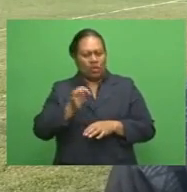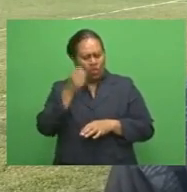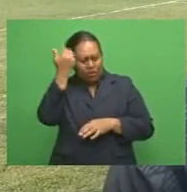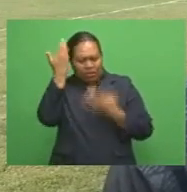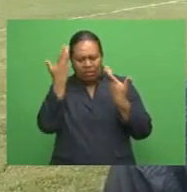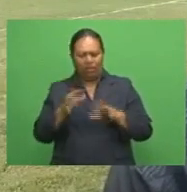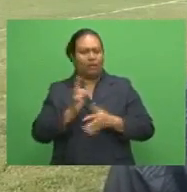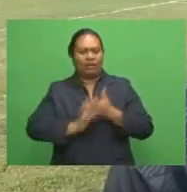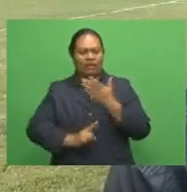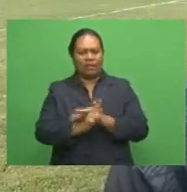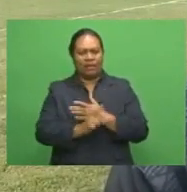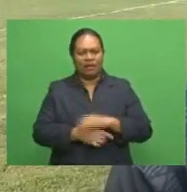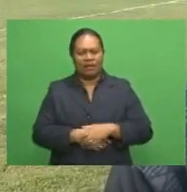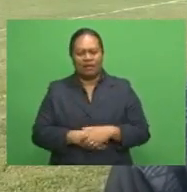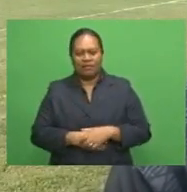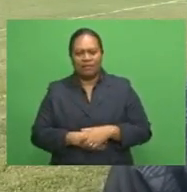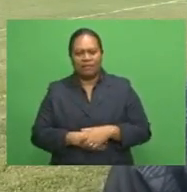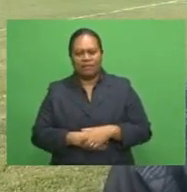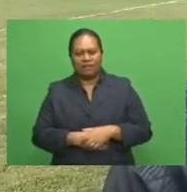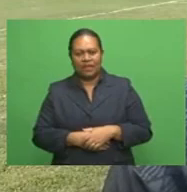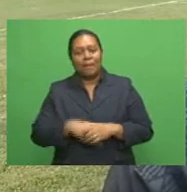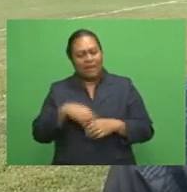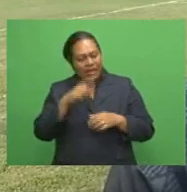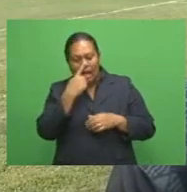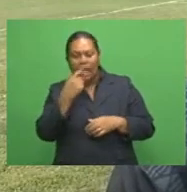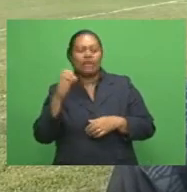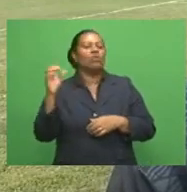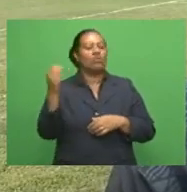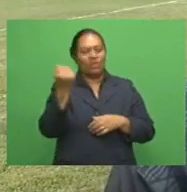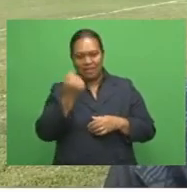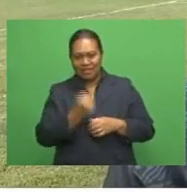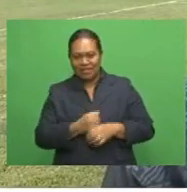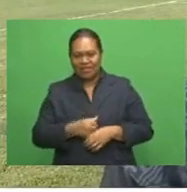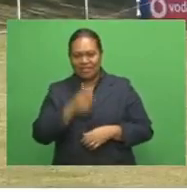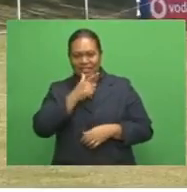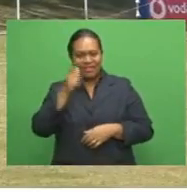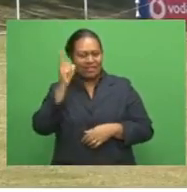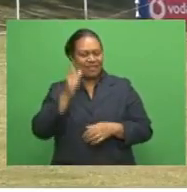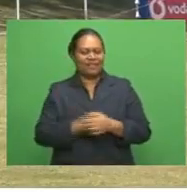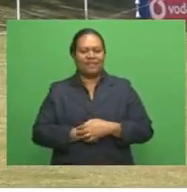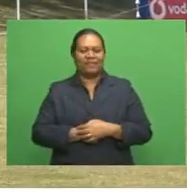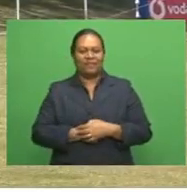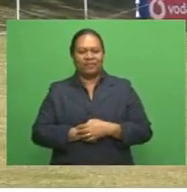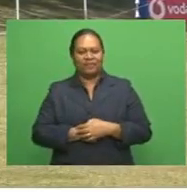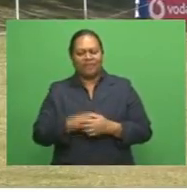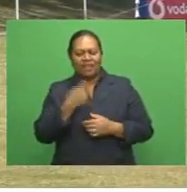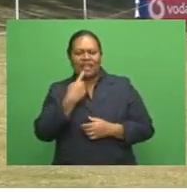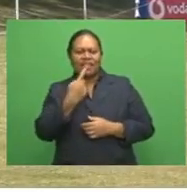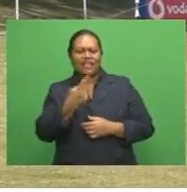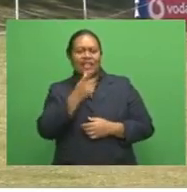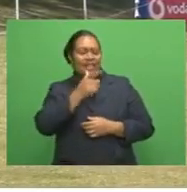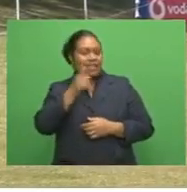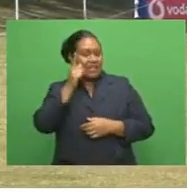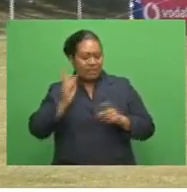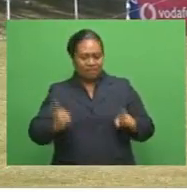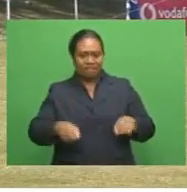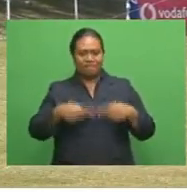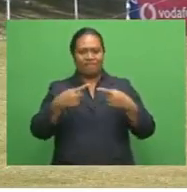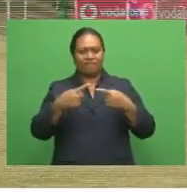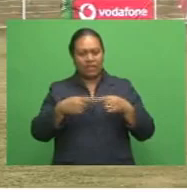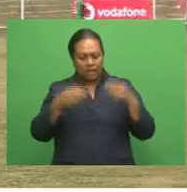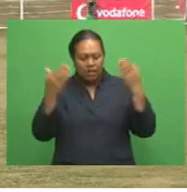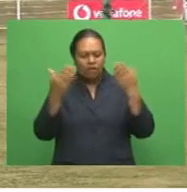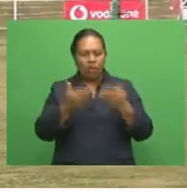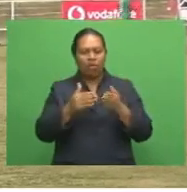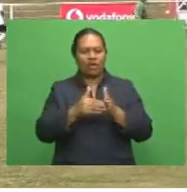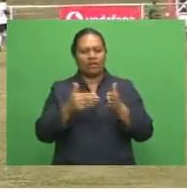But luckily, we came victorious end of the day. Rectifying the mistake from yesterday's match will be the main focus